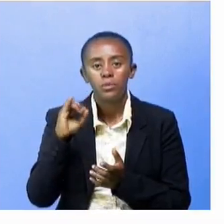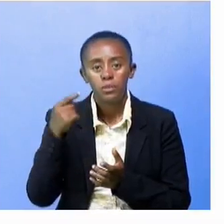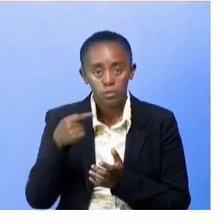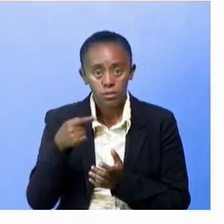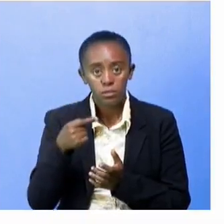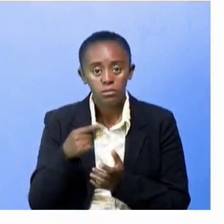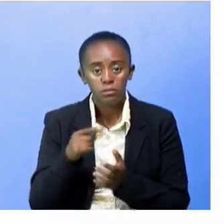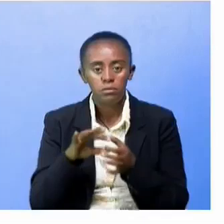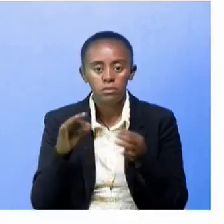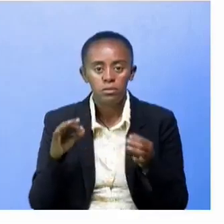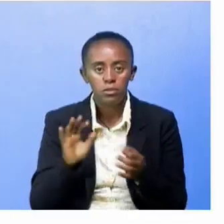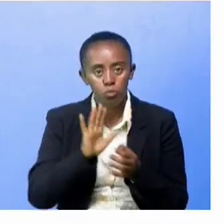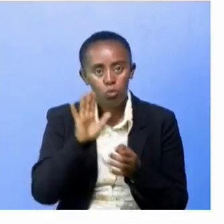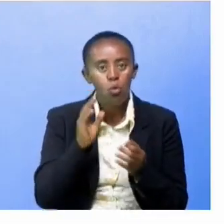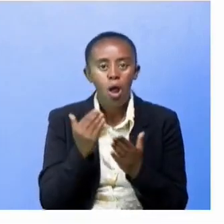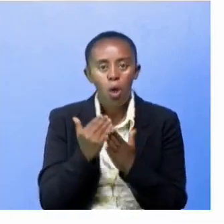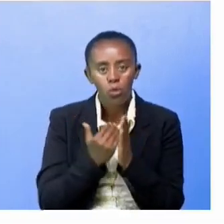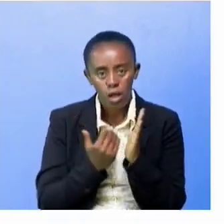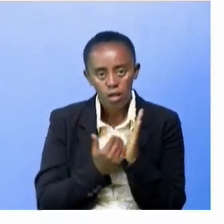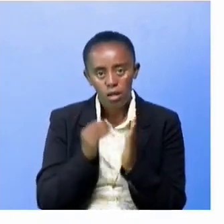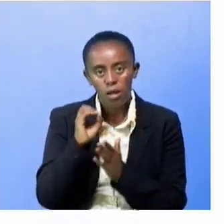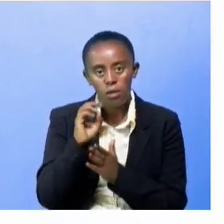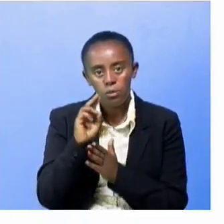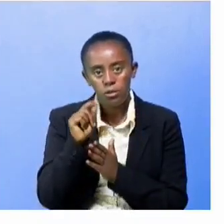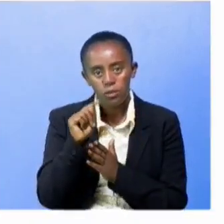sentence in your outline.